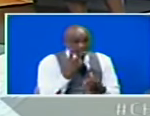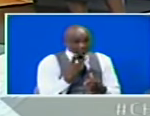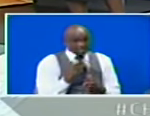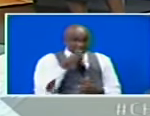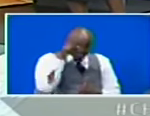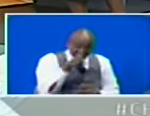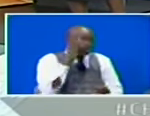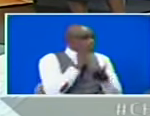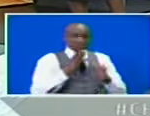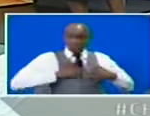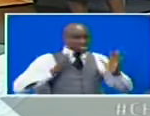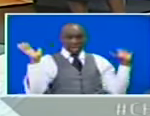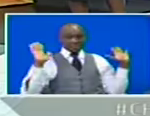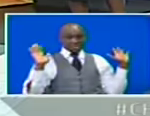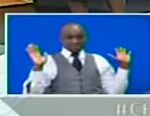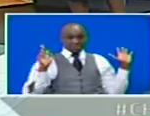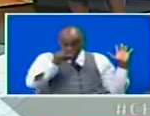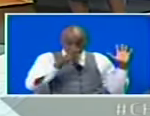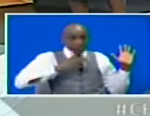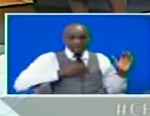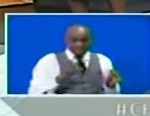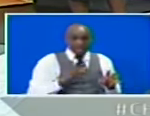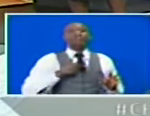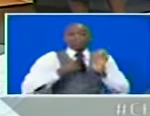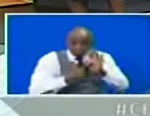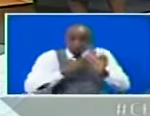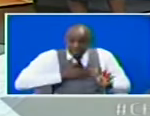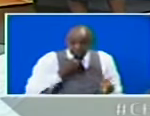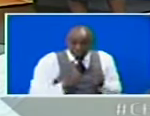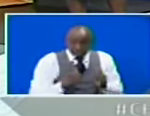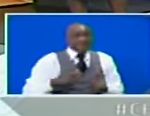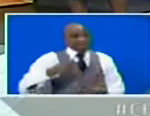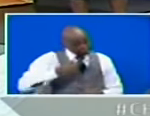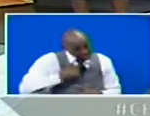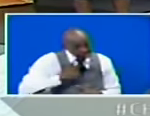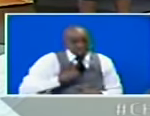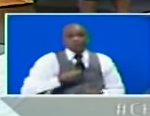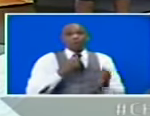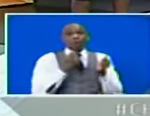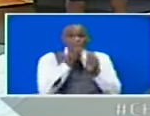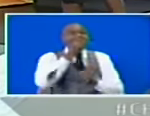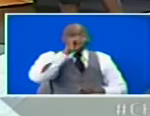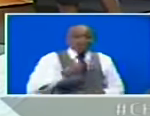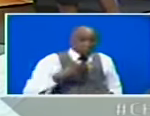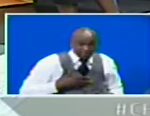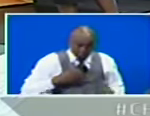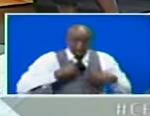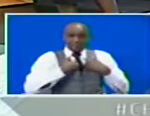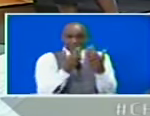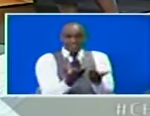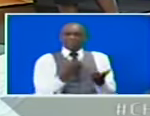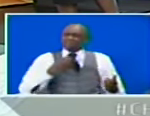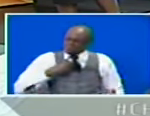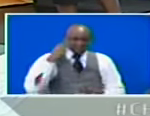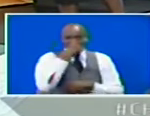page, folks, is not me. Okay? Now, let me show you the real me. Apparently, by the way, that one has 48,000 followers. This is me. So this is how bad